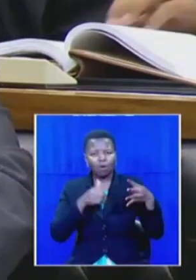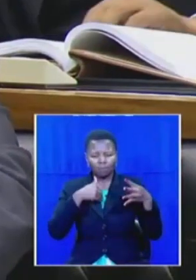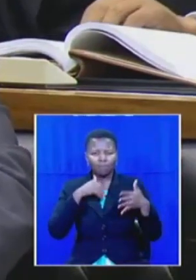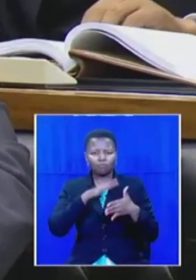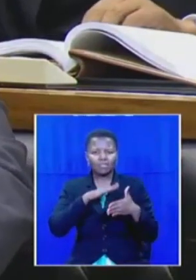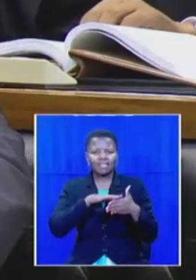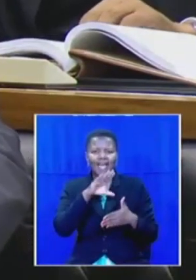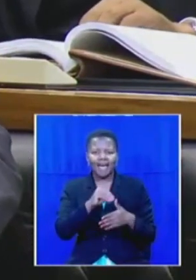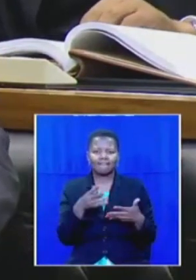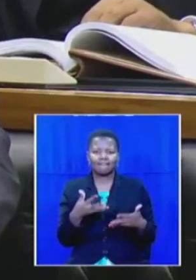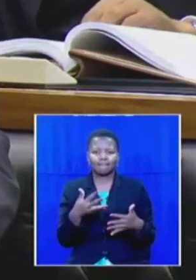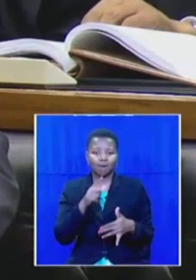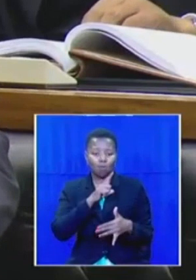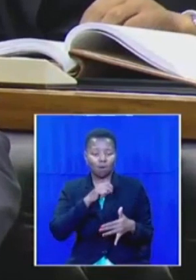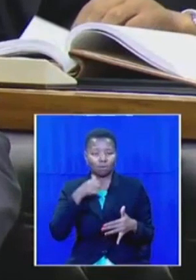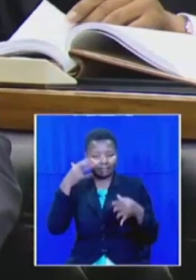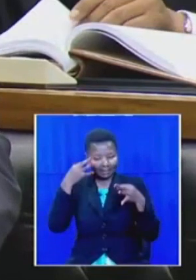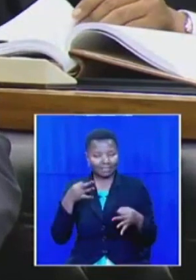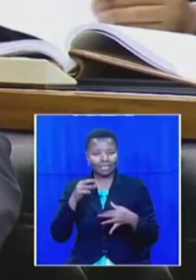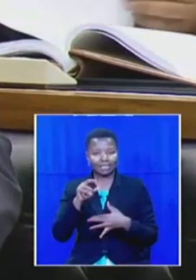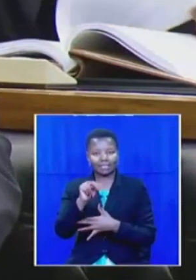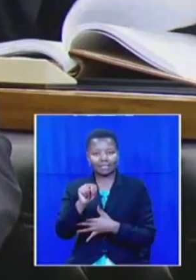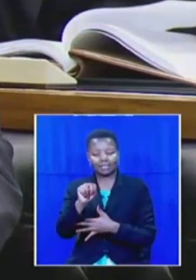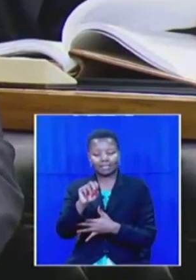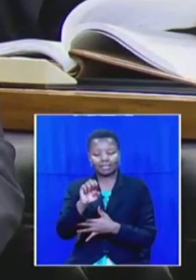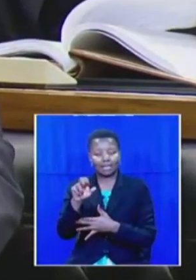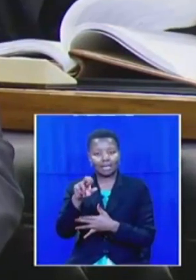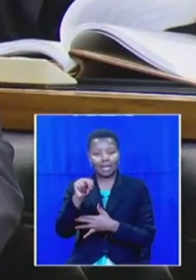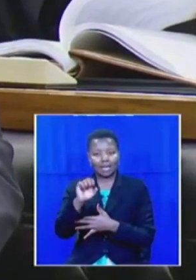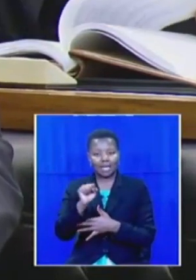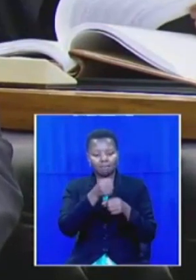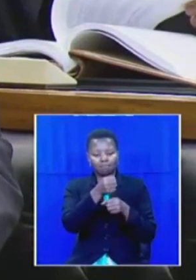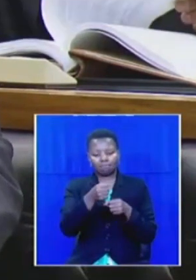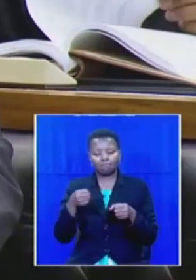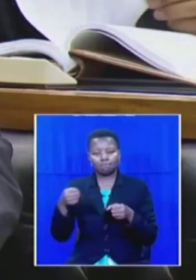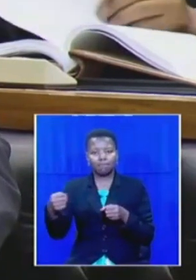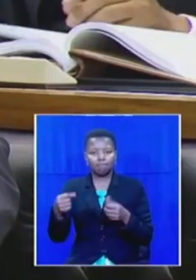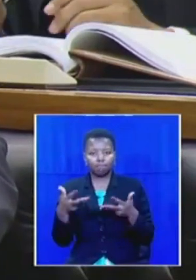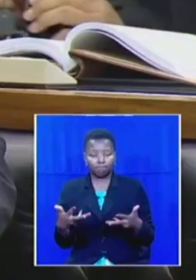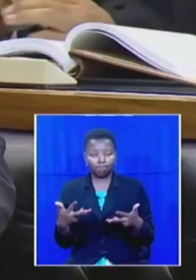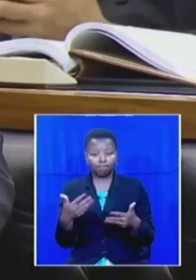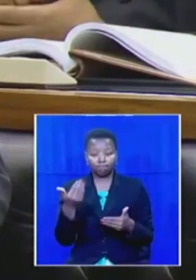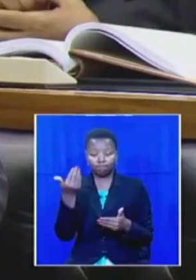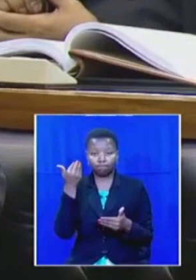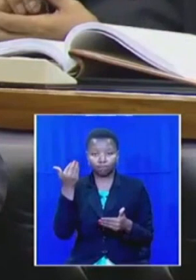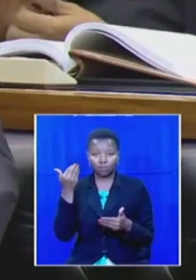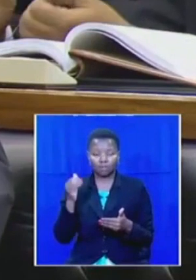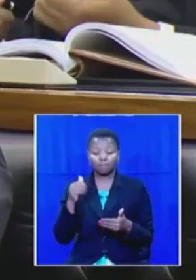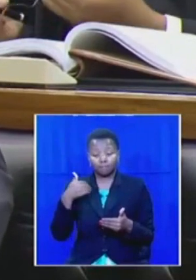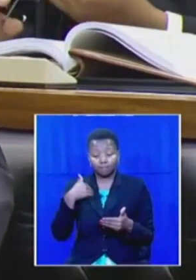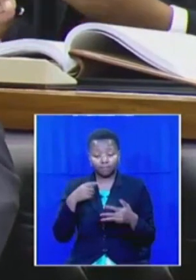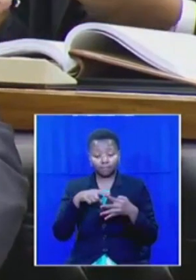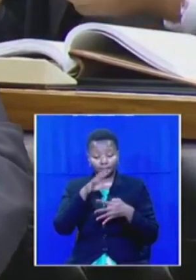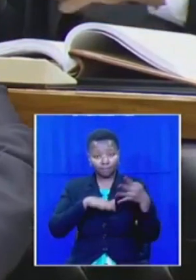reasons why Minister Nene had to be redeployed. Those reasons are the reasons